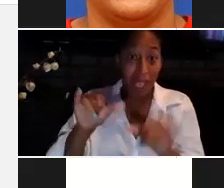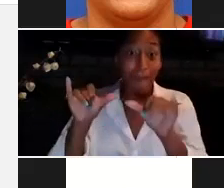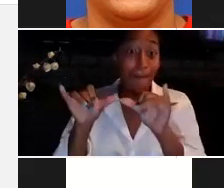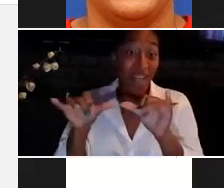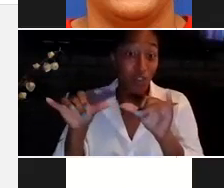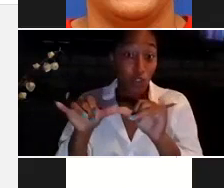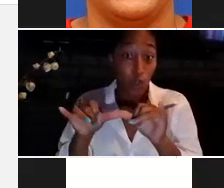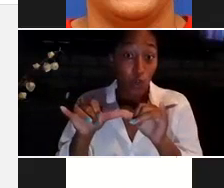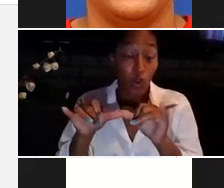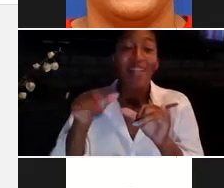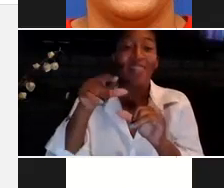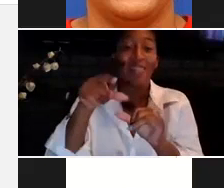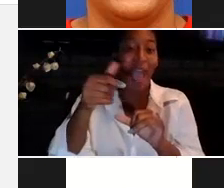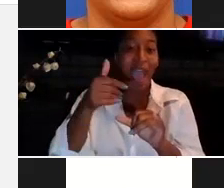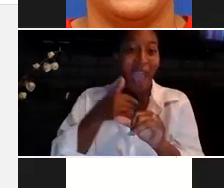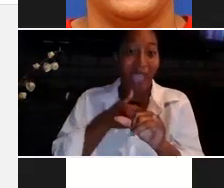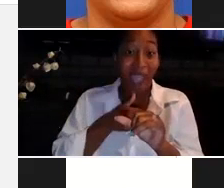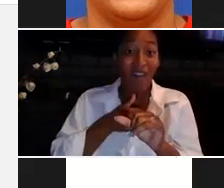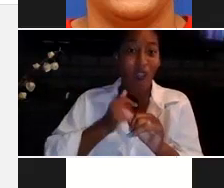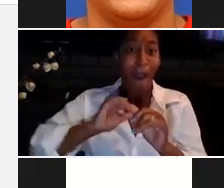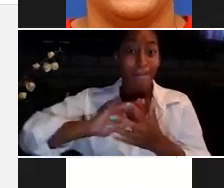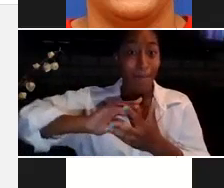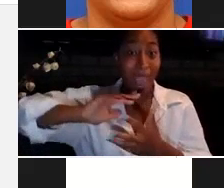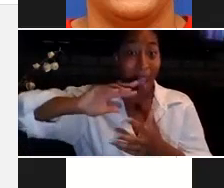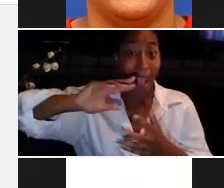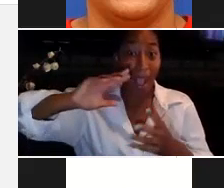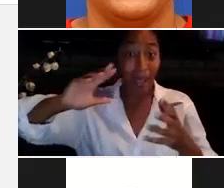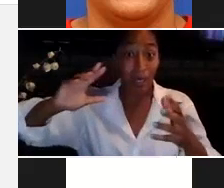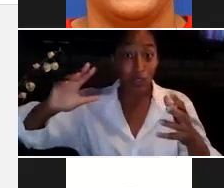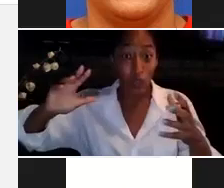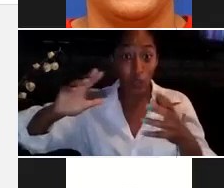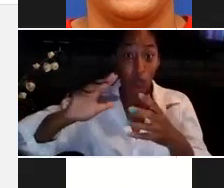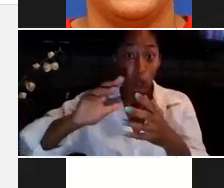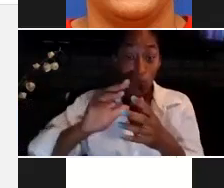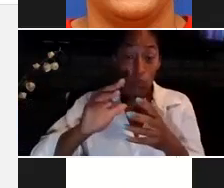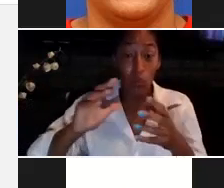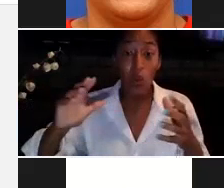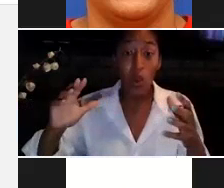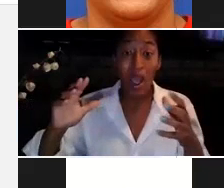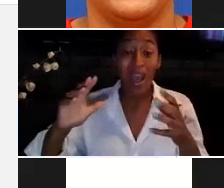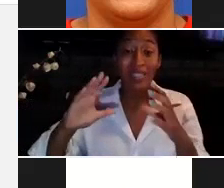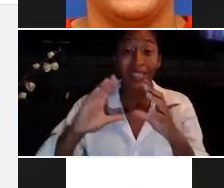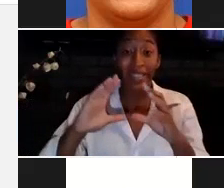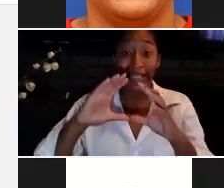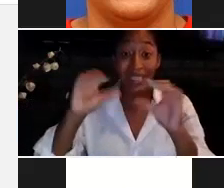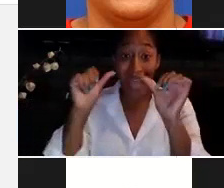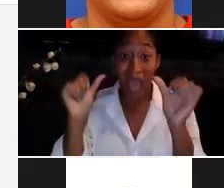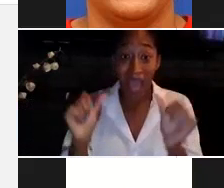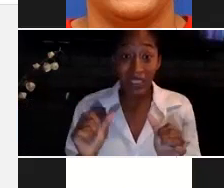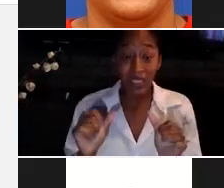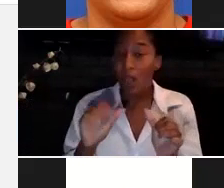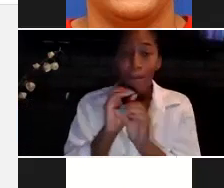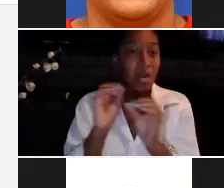but no direction. A magnitude is simply a positive or negative number or